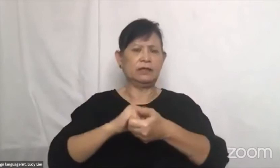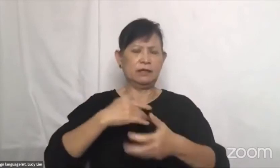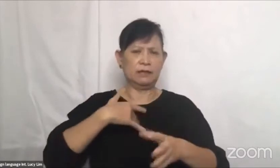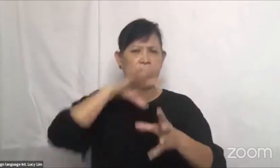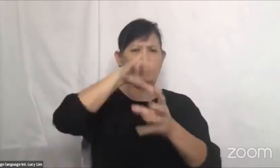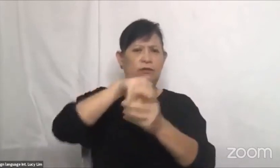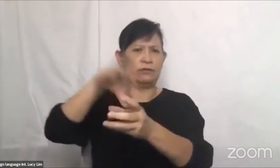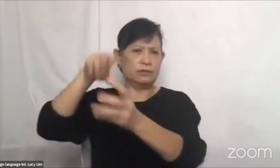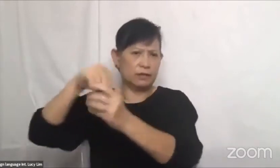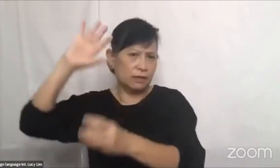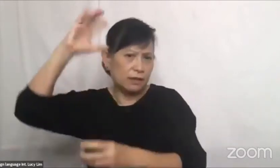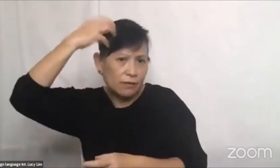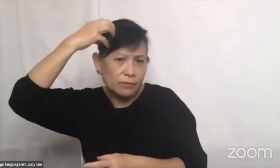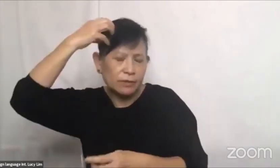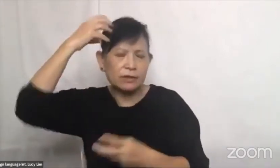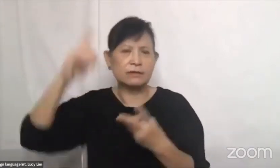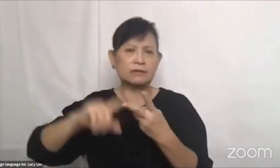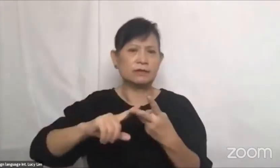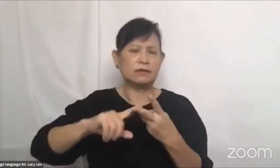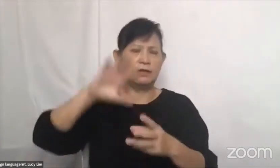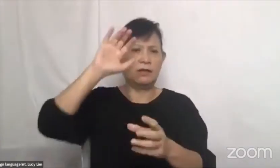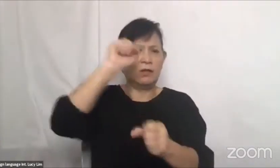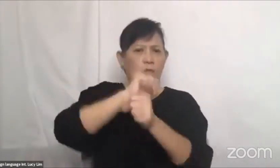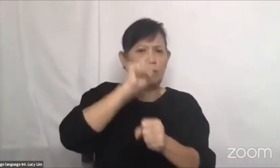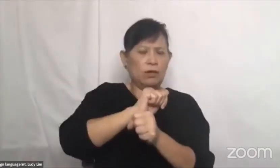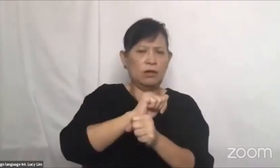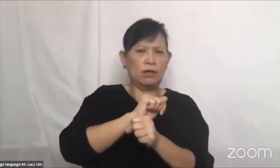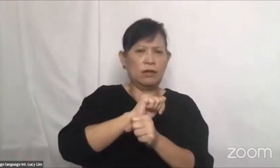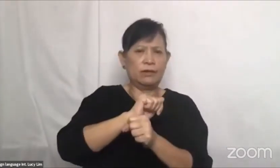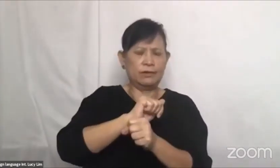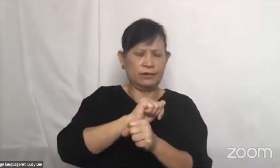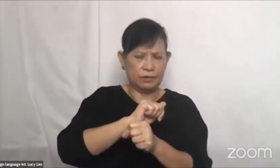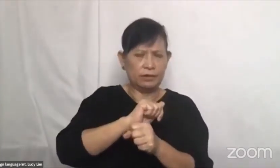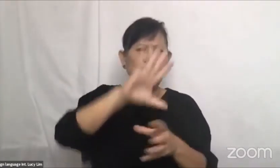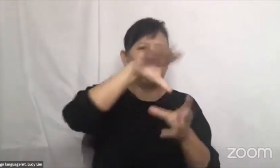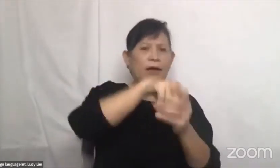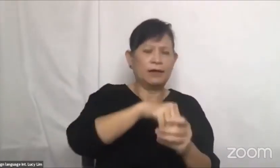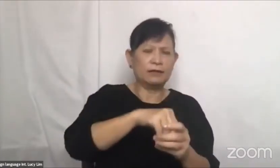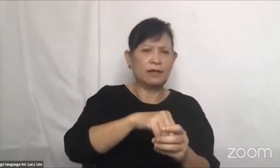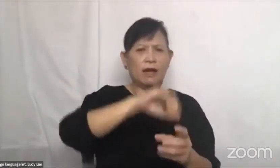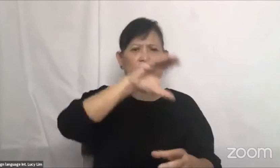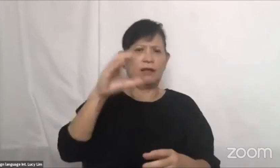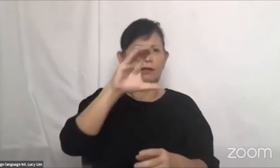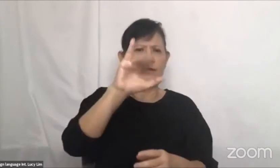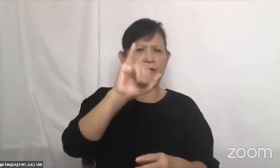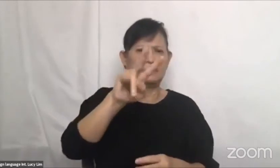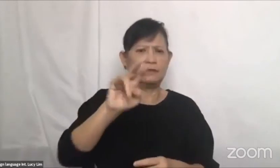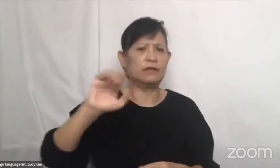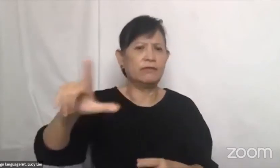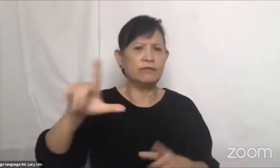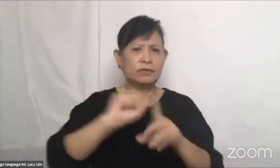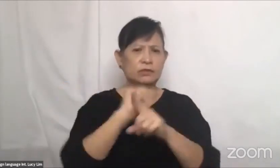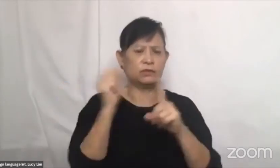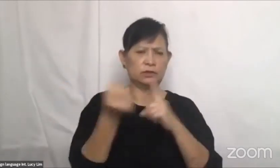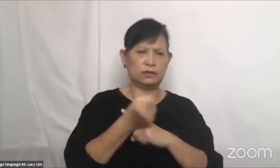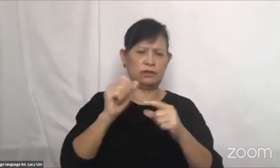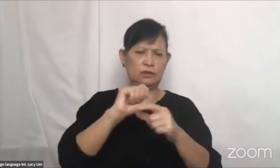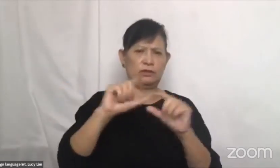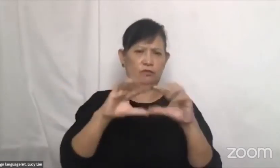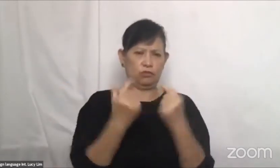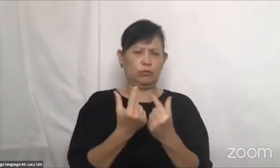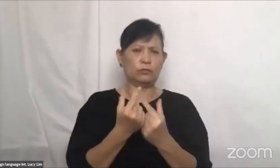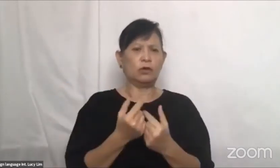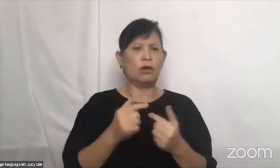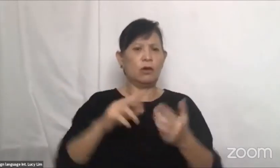governments, including working with other civil society groups, so that the work becomes a shared work, a